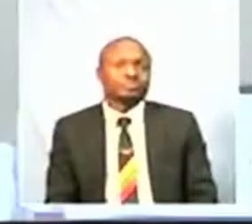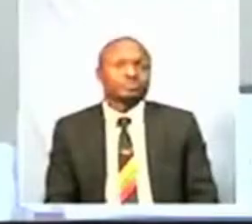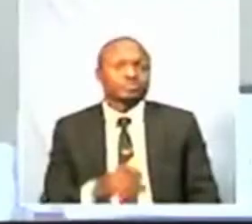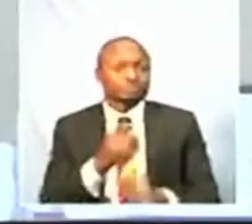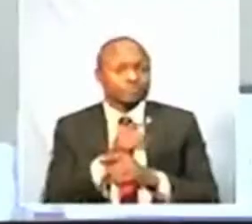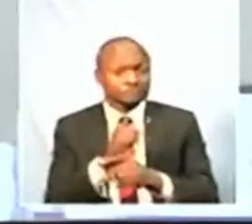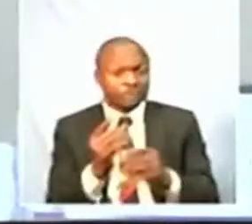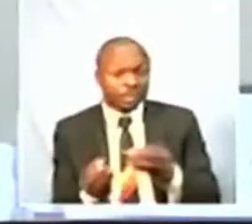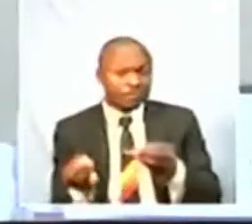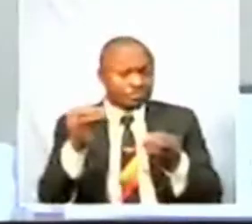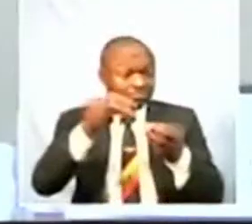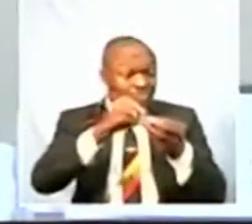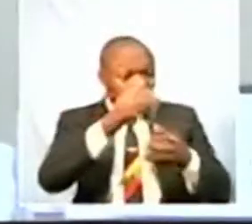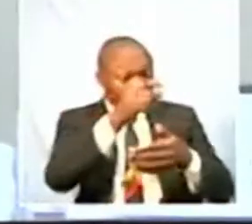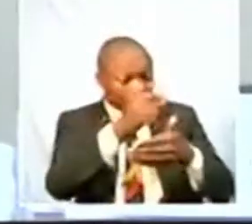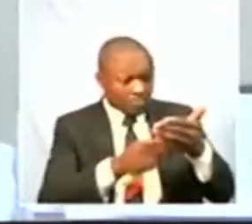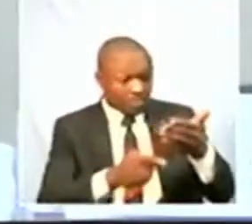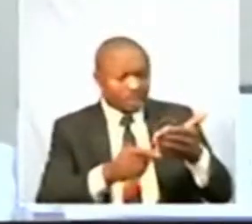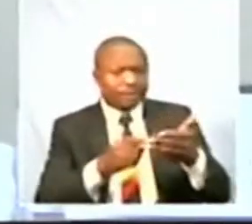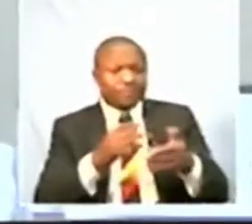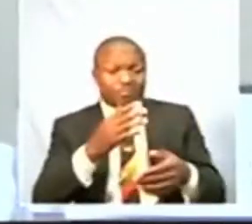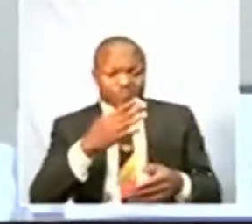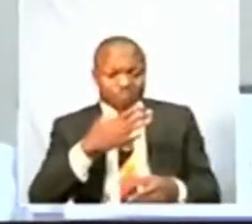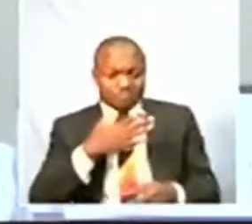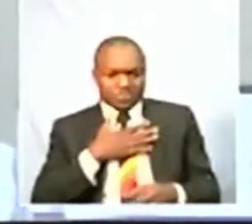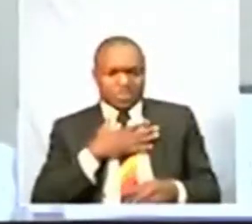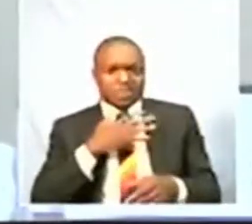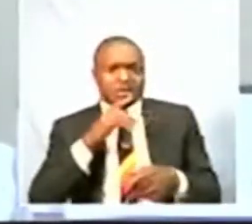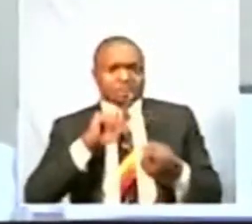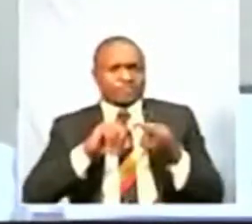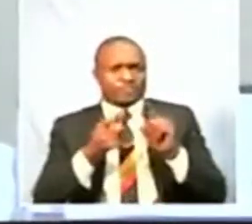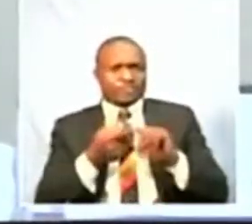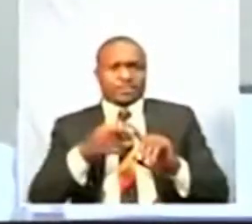Just to add on to what my colleagues have indicated,